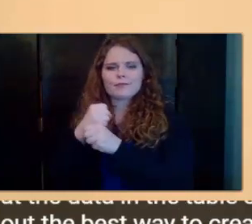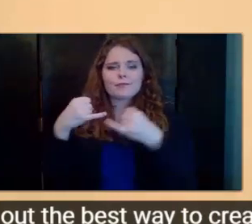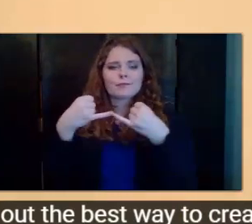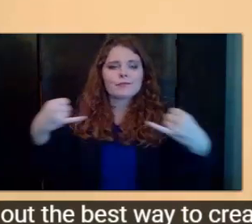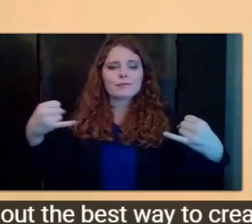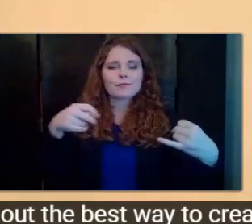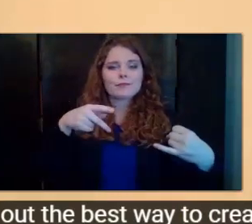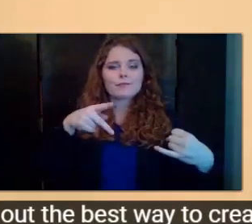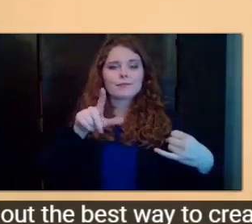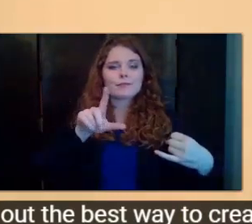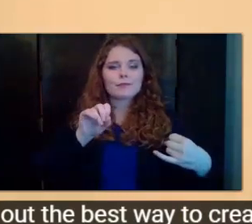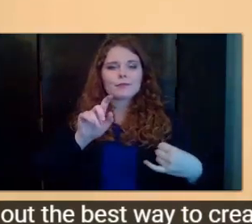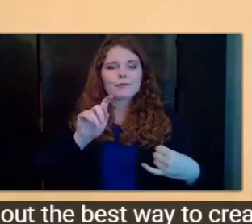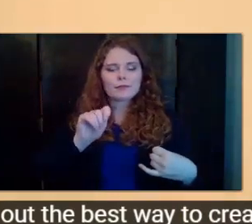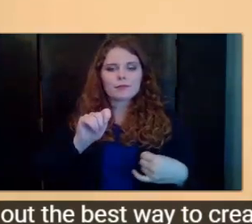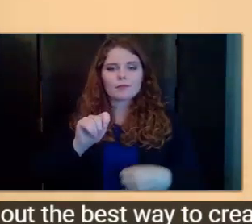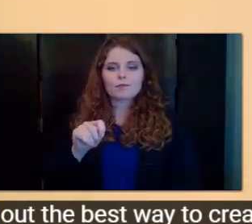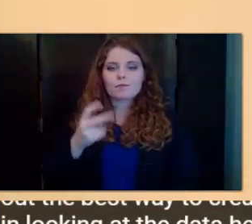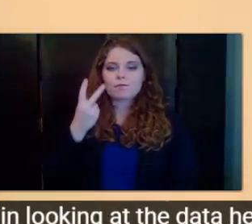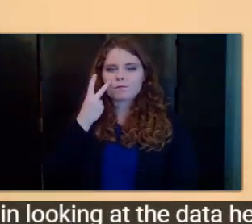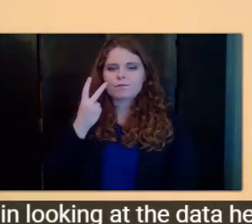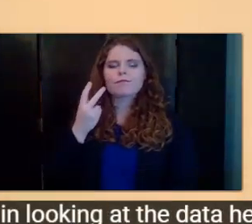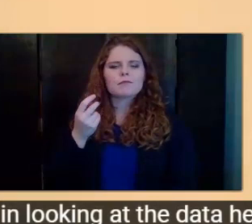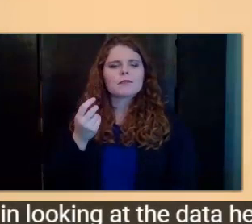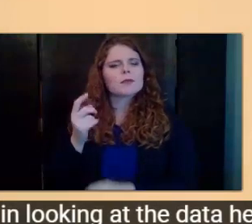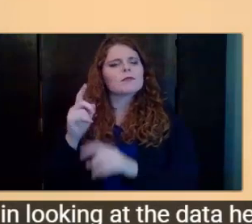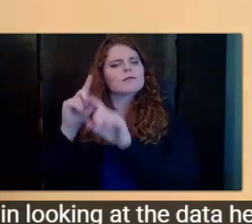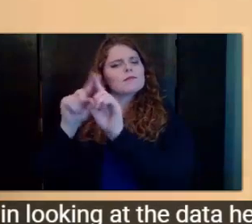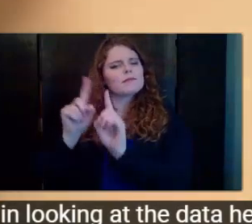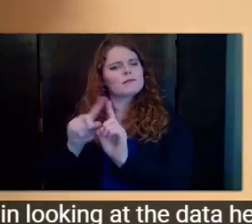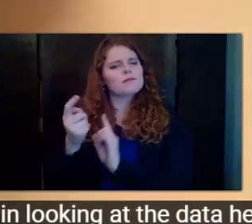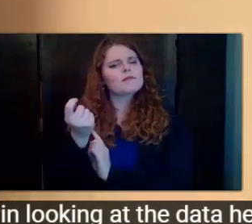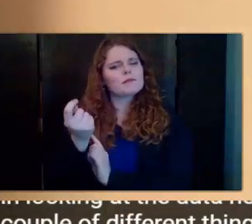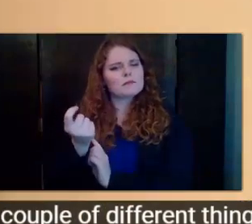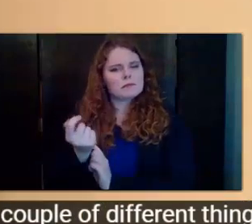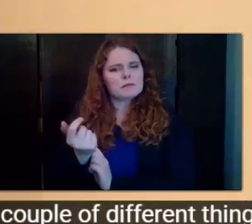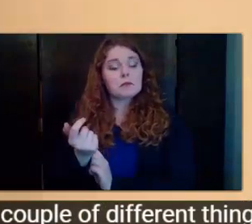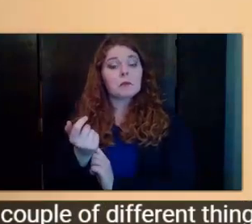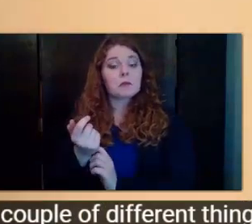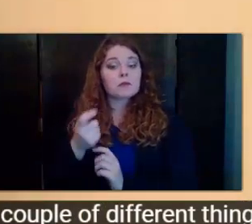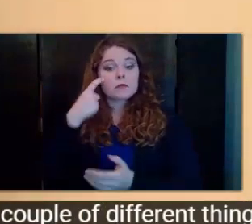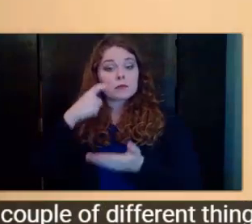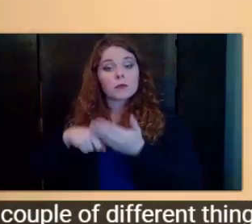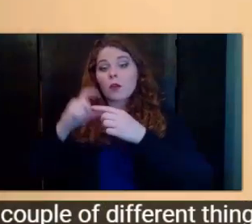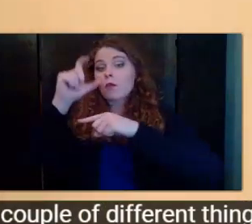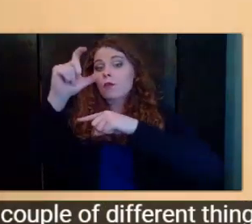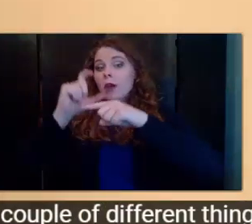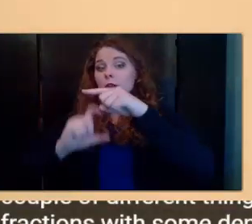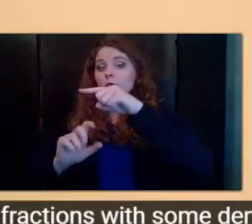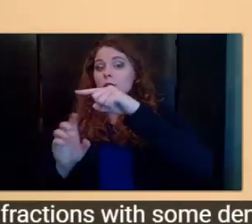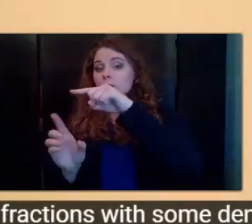line plot. In looking at the data here, I see a couple of different things. I see some fractions with some